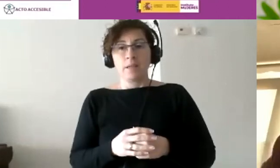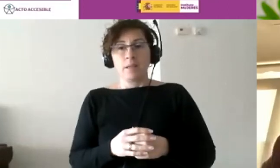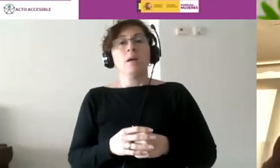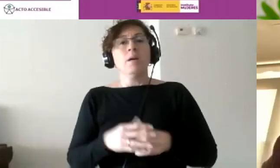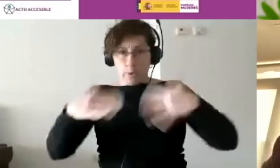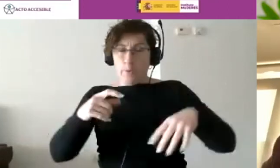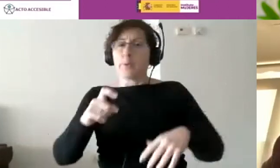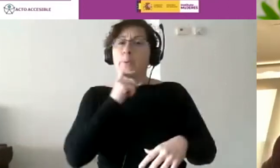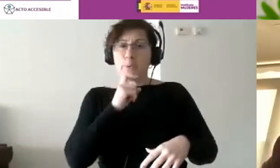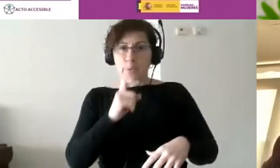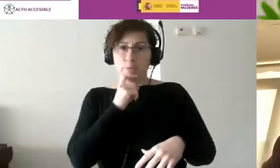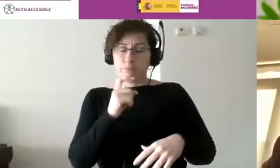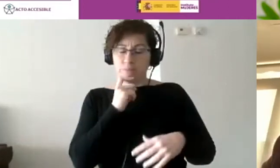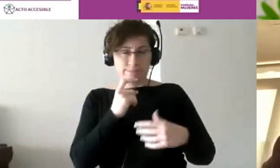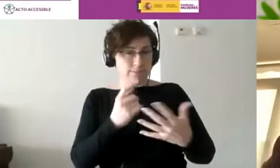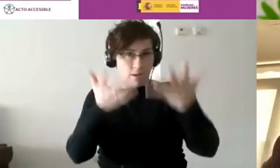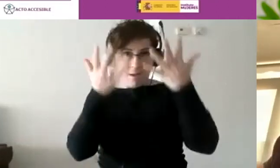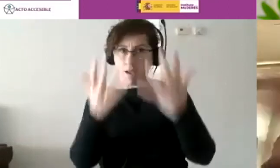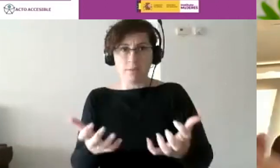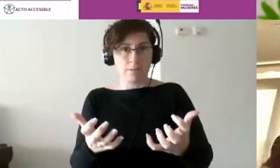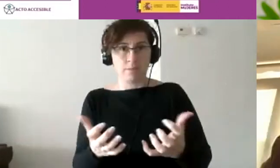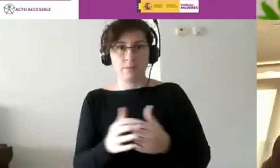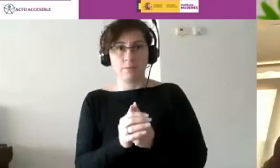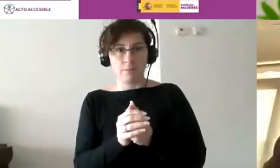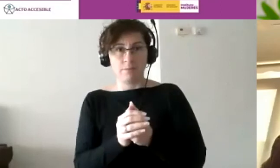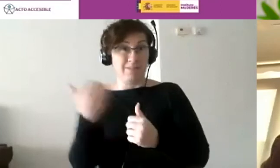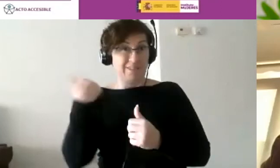to do so, we have found many difficulties.